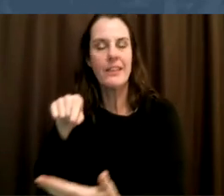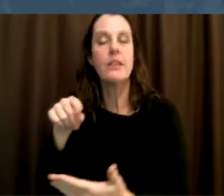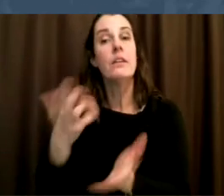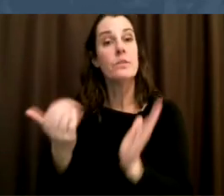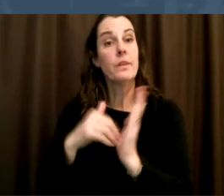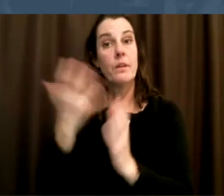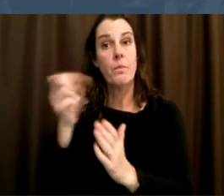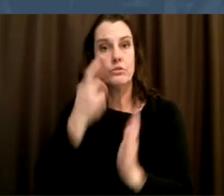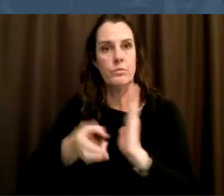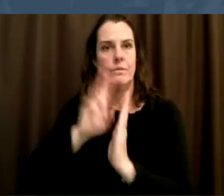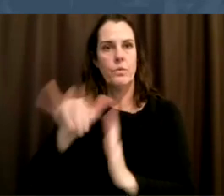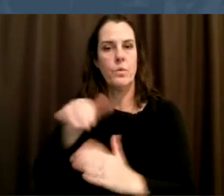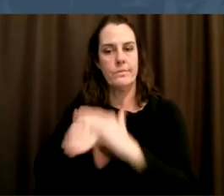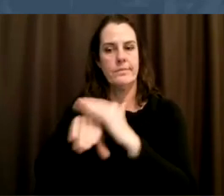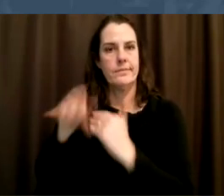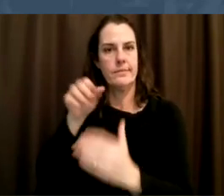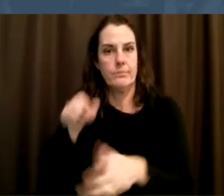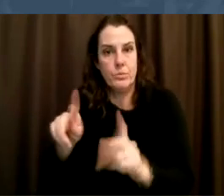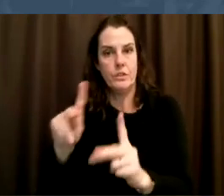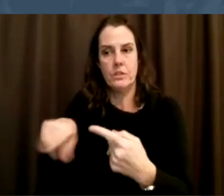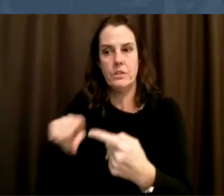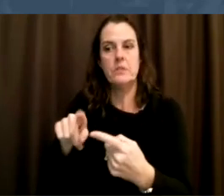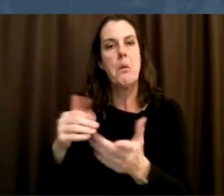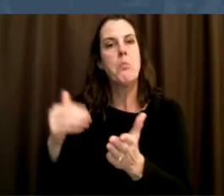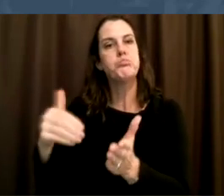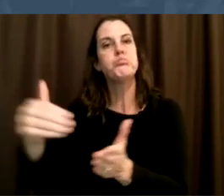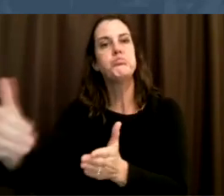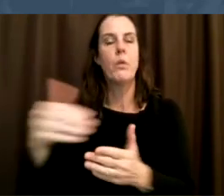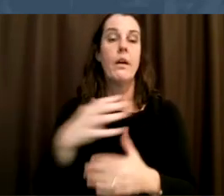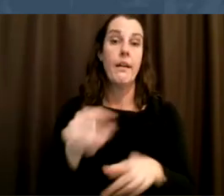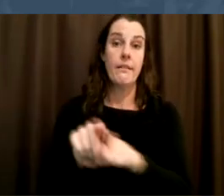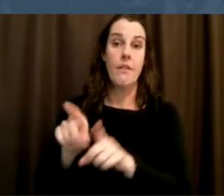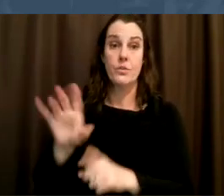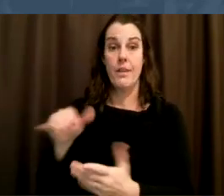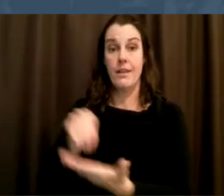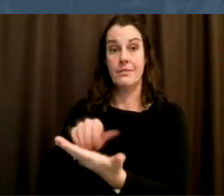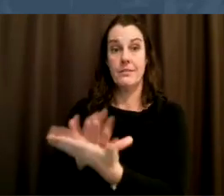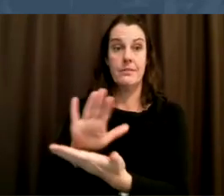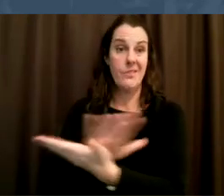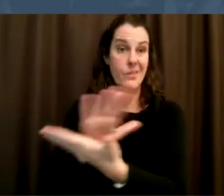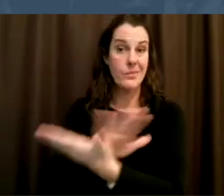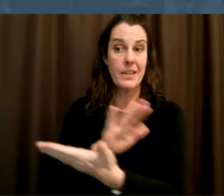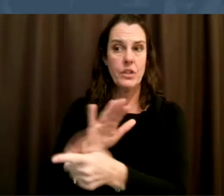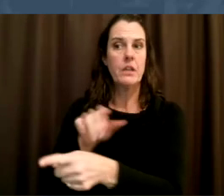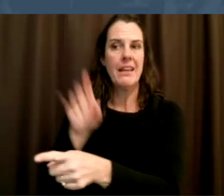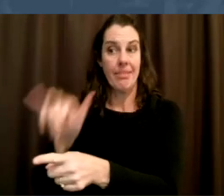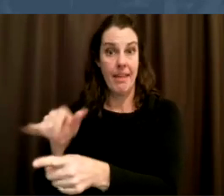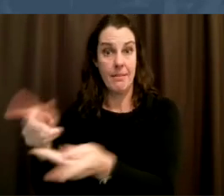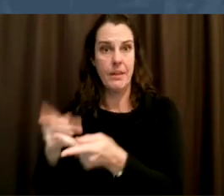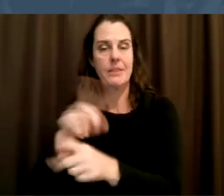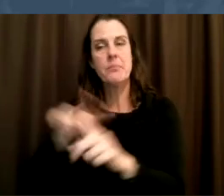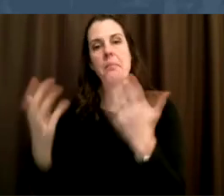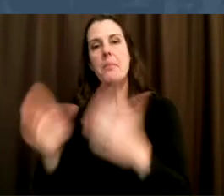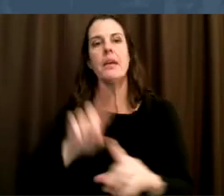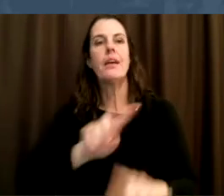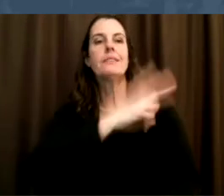those access permissions periodically. And it's also a good idea to keep some of that documentation elsewhere, maybe on a hard